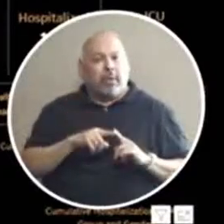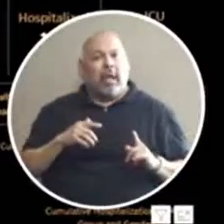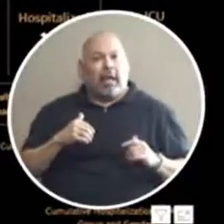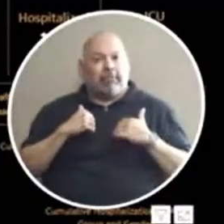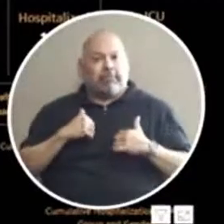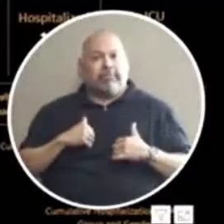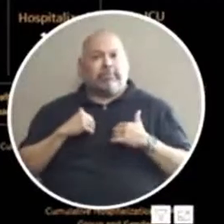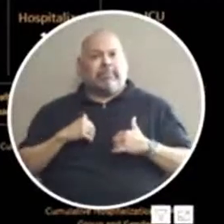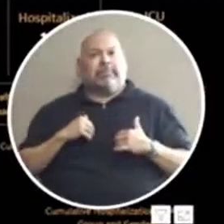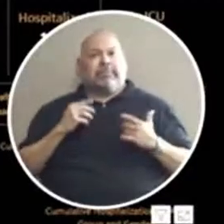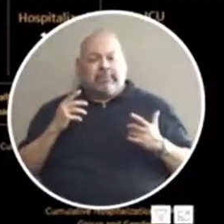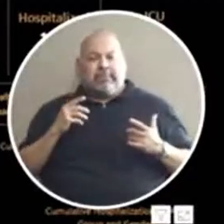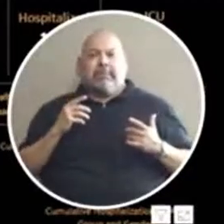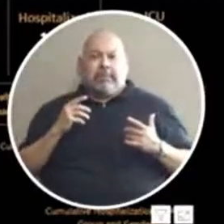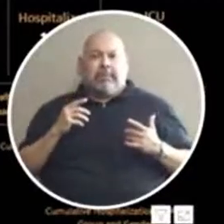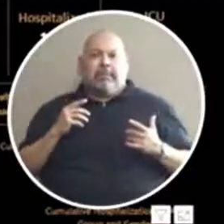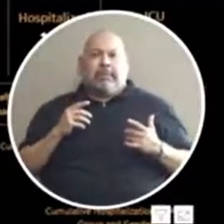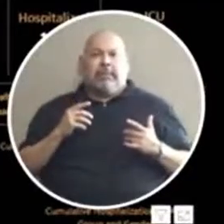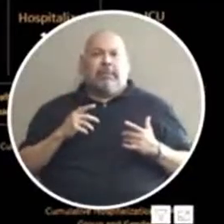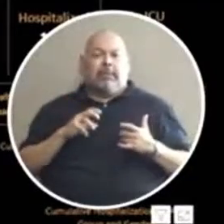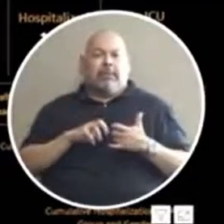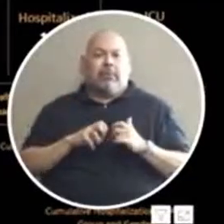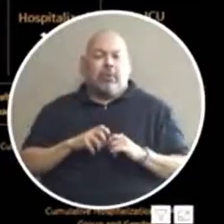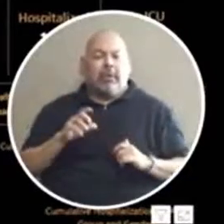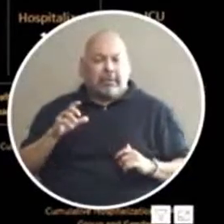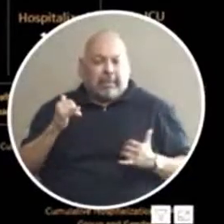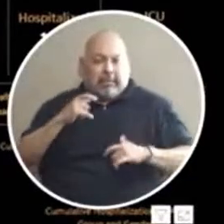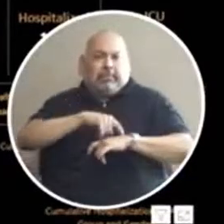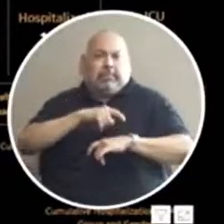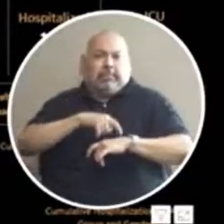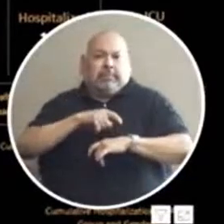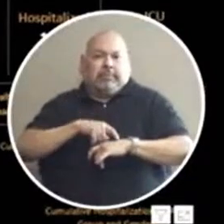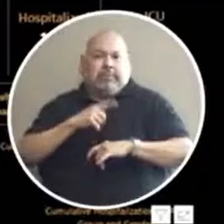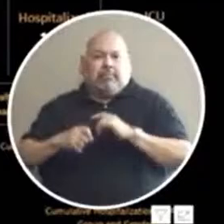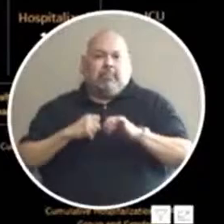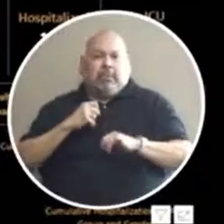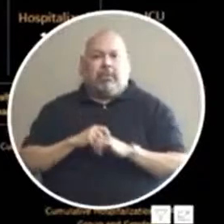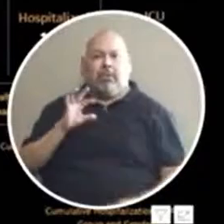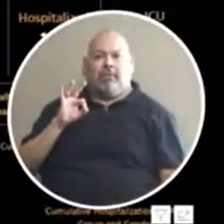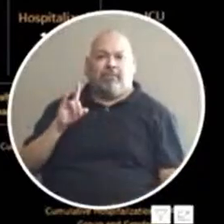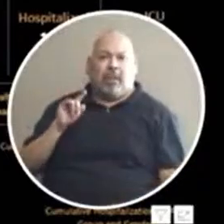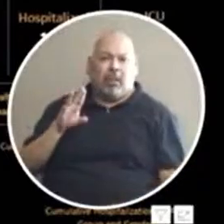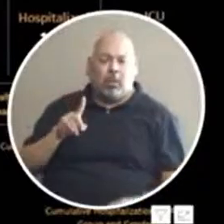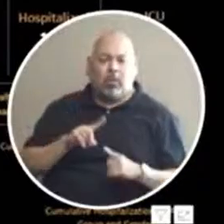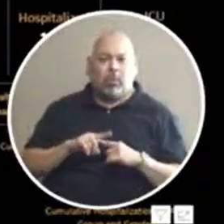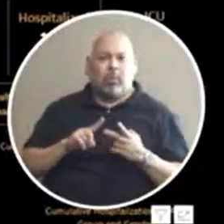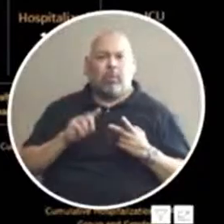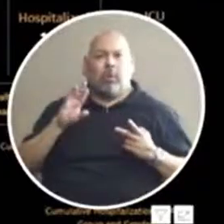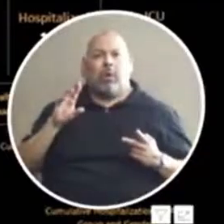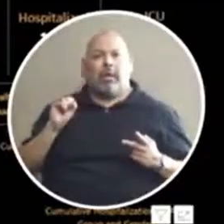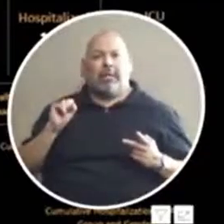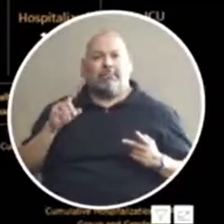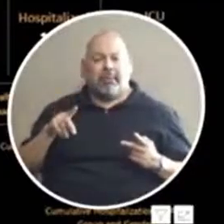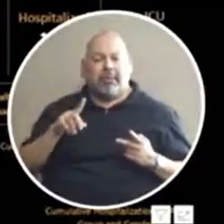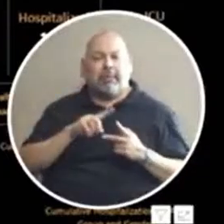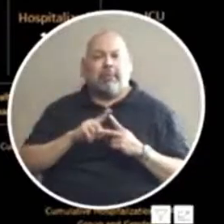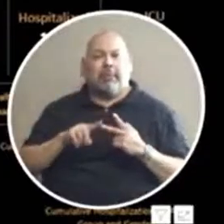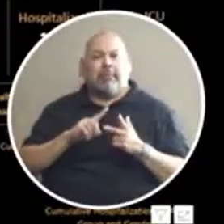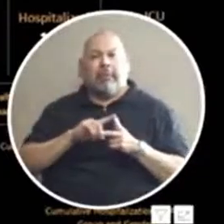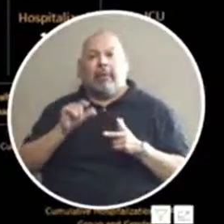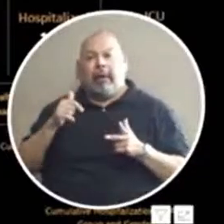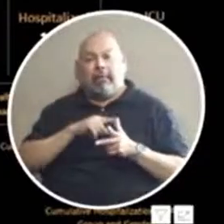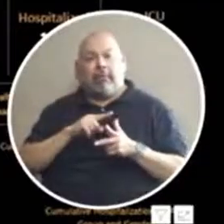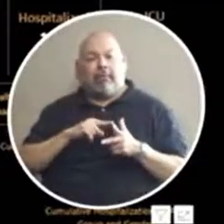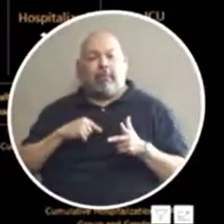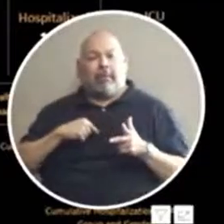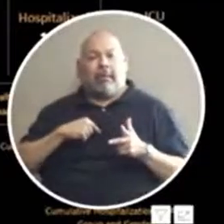viruses coming, and they're upon us, and one of those during the flu season, we have the influenza, we have the RSV, we have many other respiratory viruses